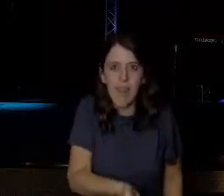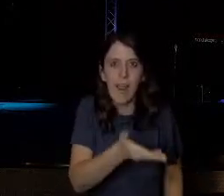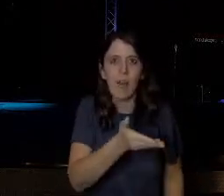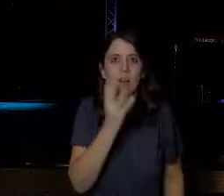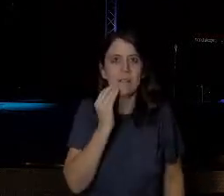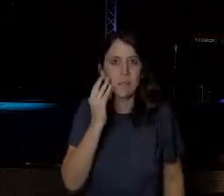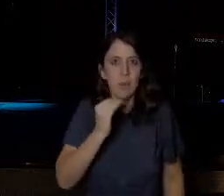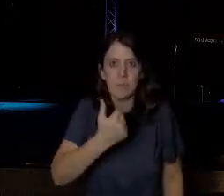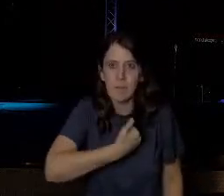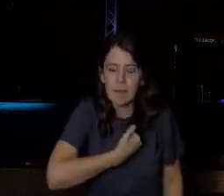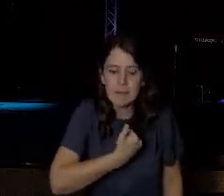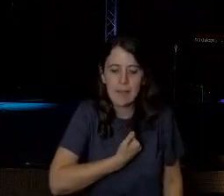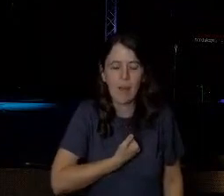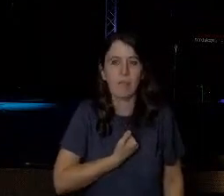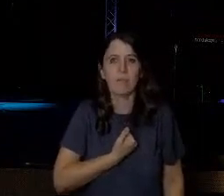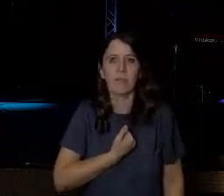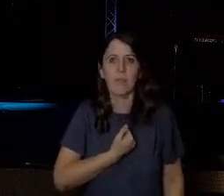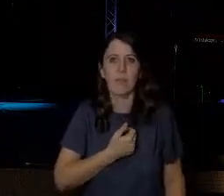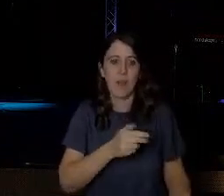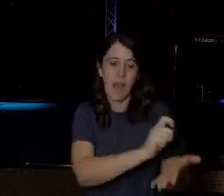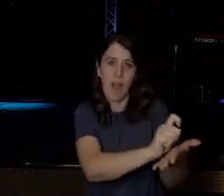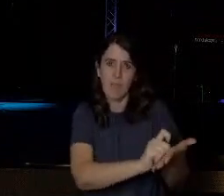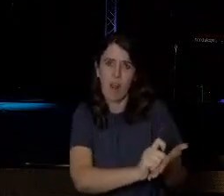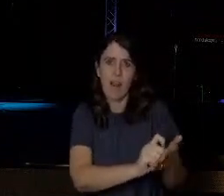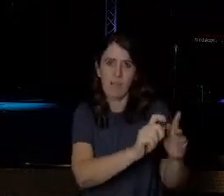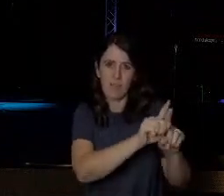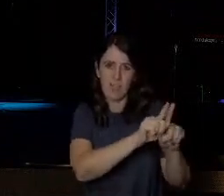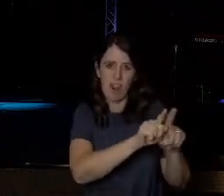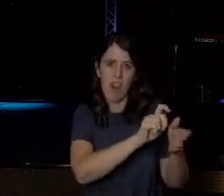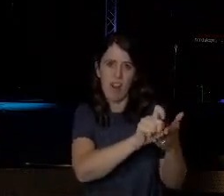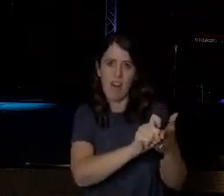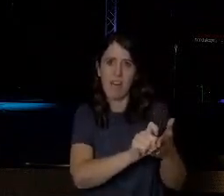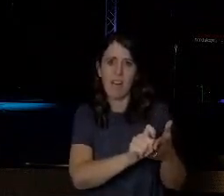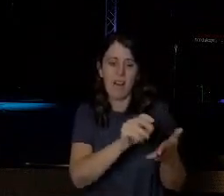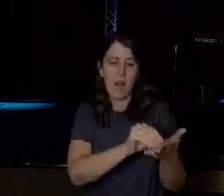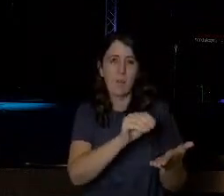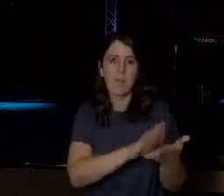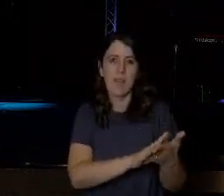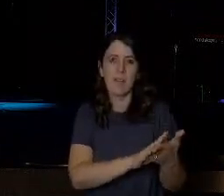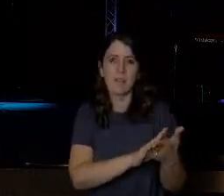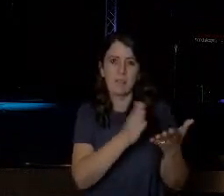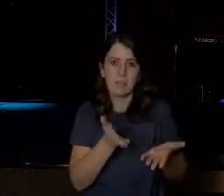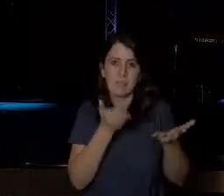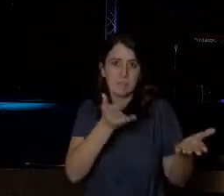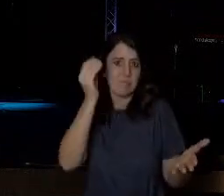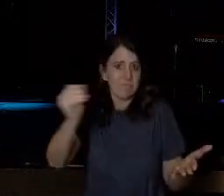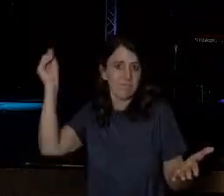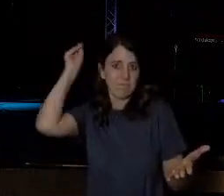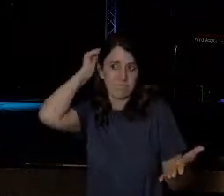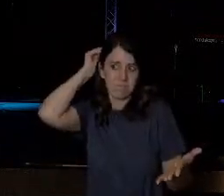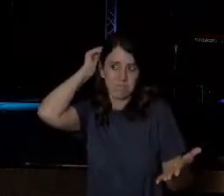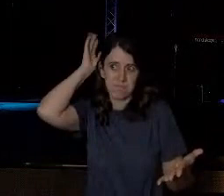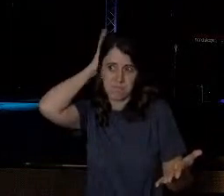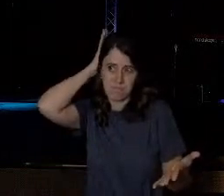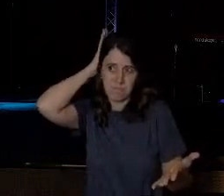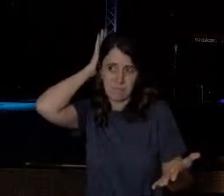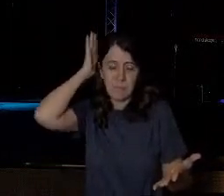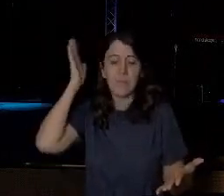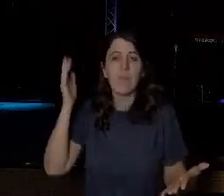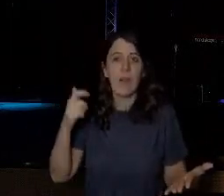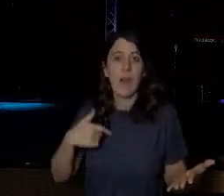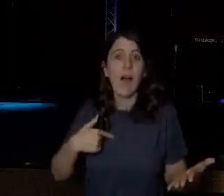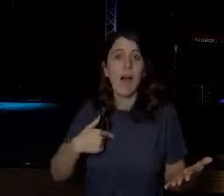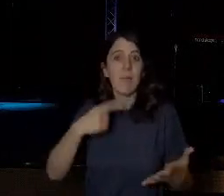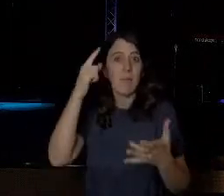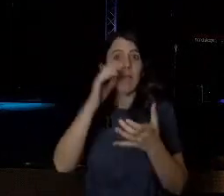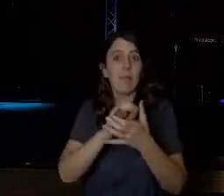And I designate those in my Bible. I have a star and I write replay room nominee. I have faith that there is going to